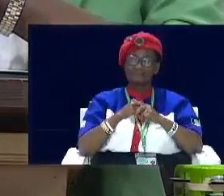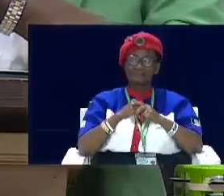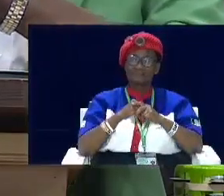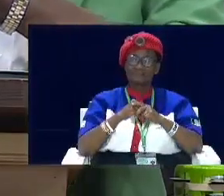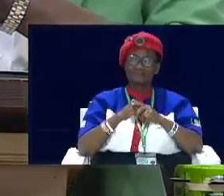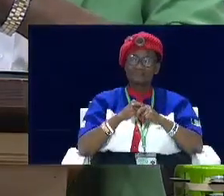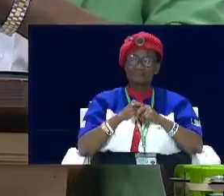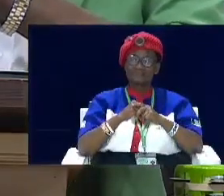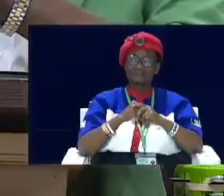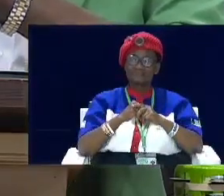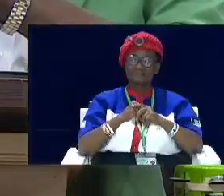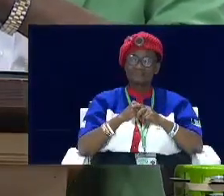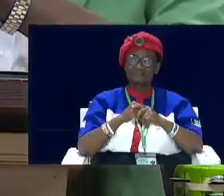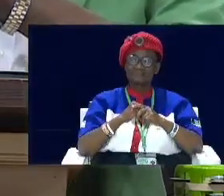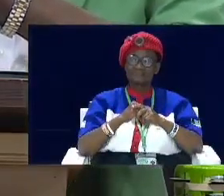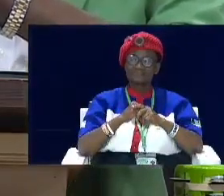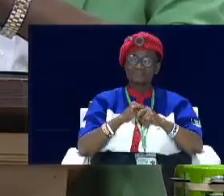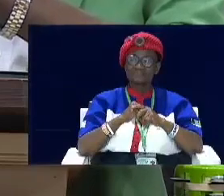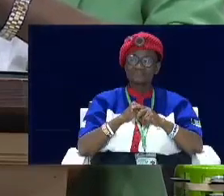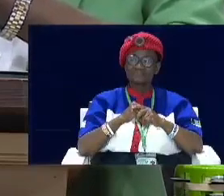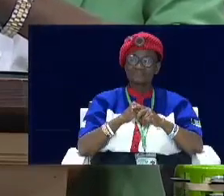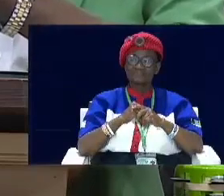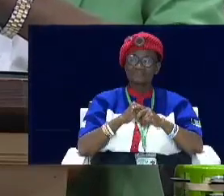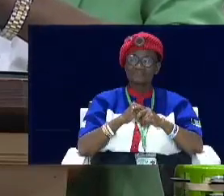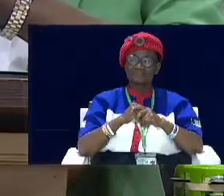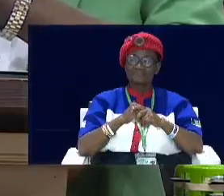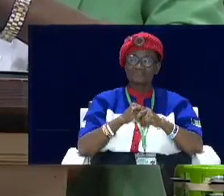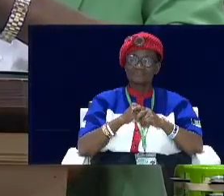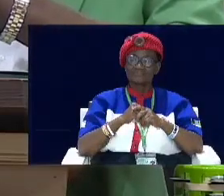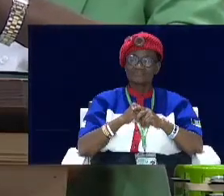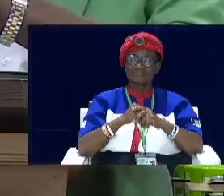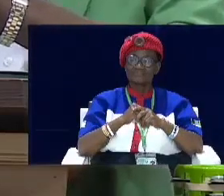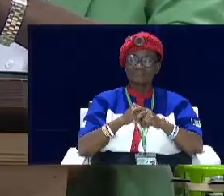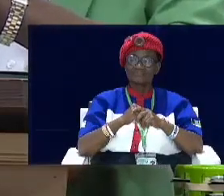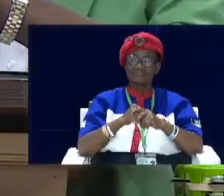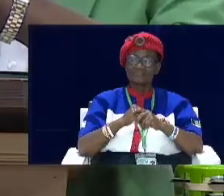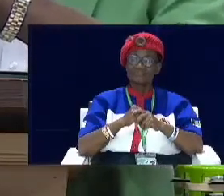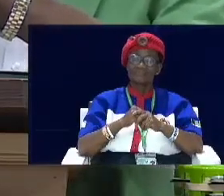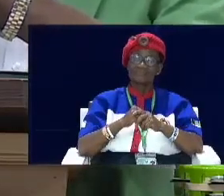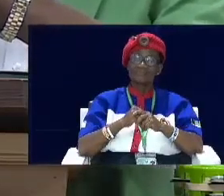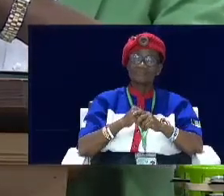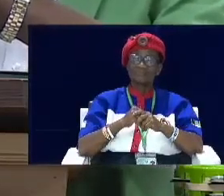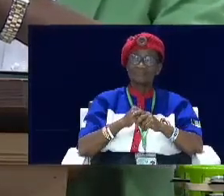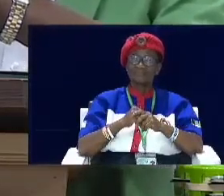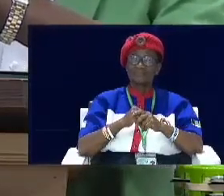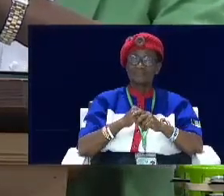Maybe we'll, just let God do the rest. Amen.